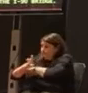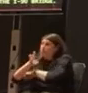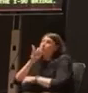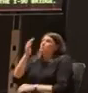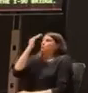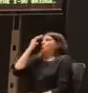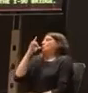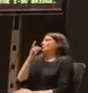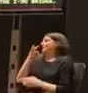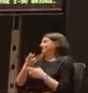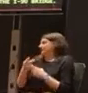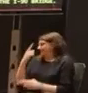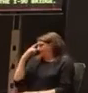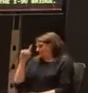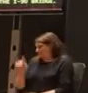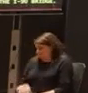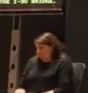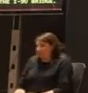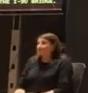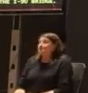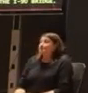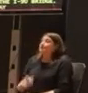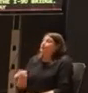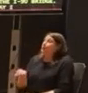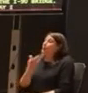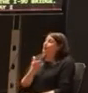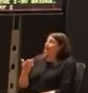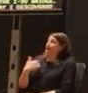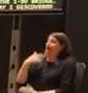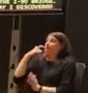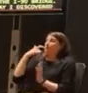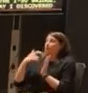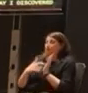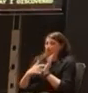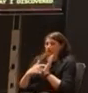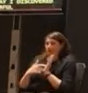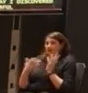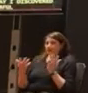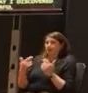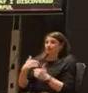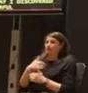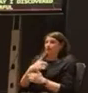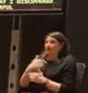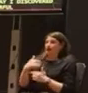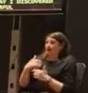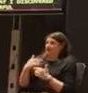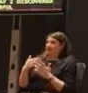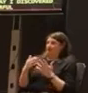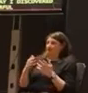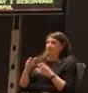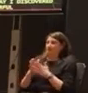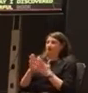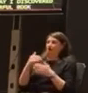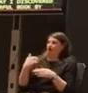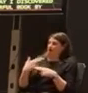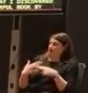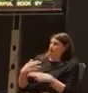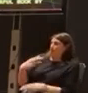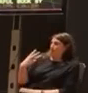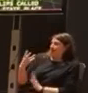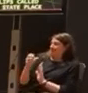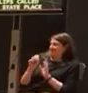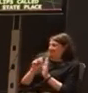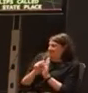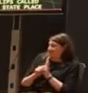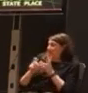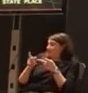One day I discovered this wonderful book by James Phillips called Washington State Place Names. It